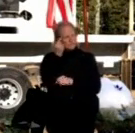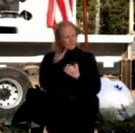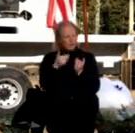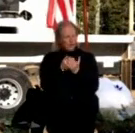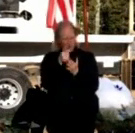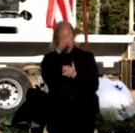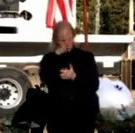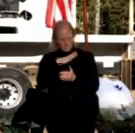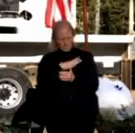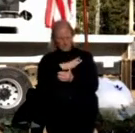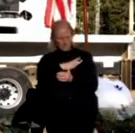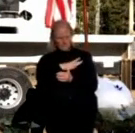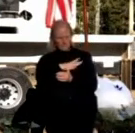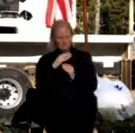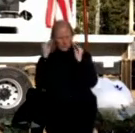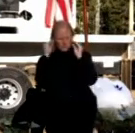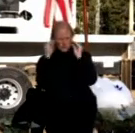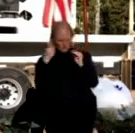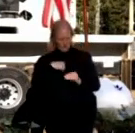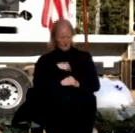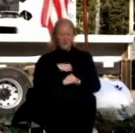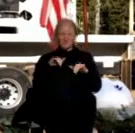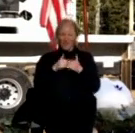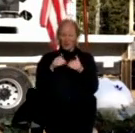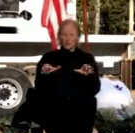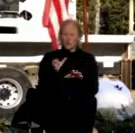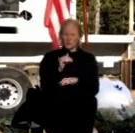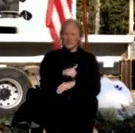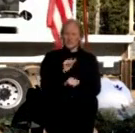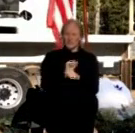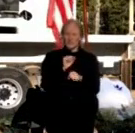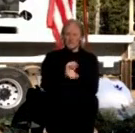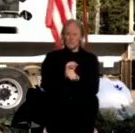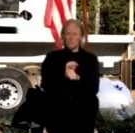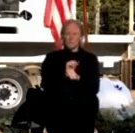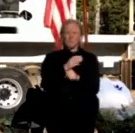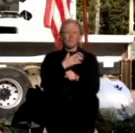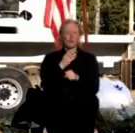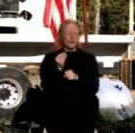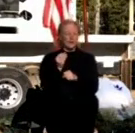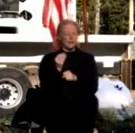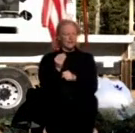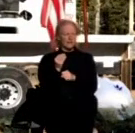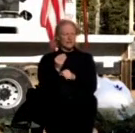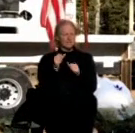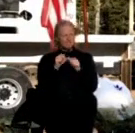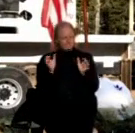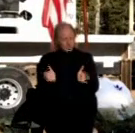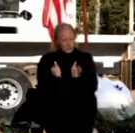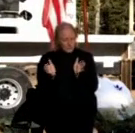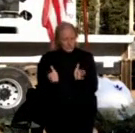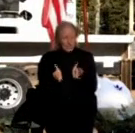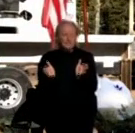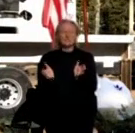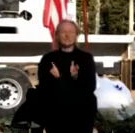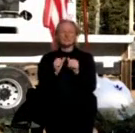taught us how to do this and keep spurring us on to keep going after